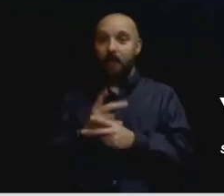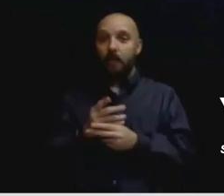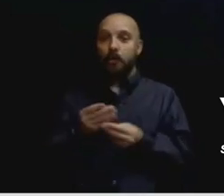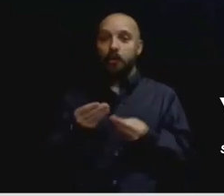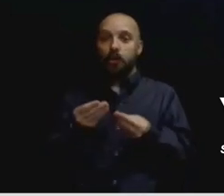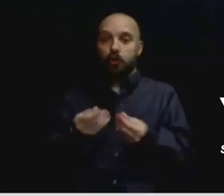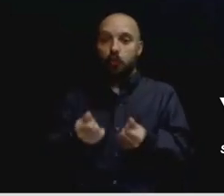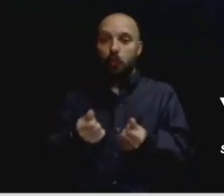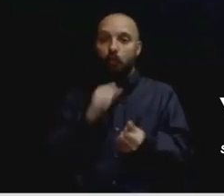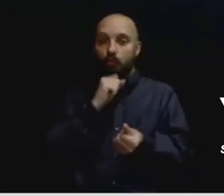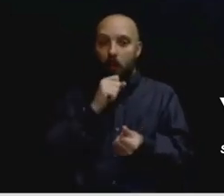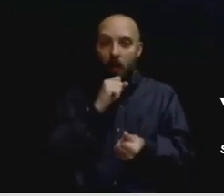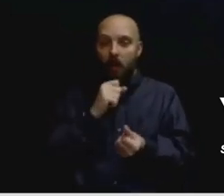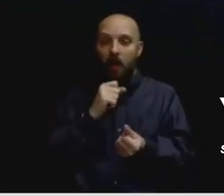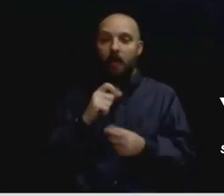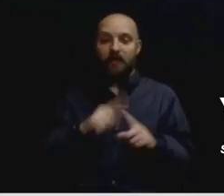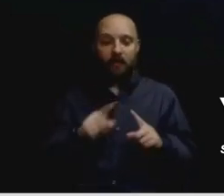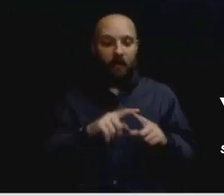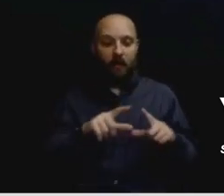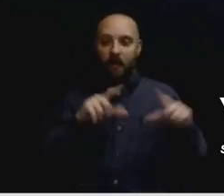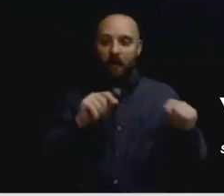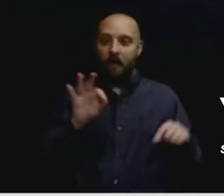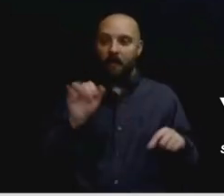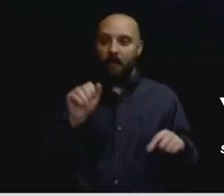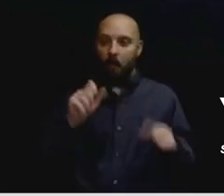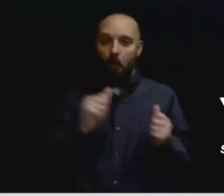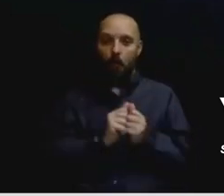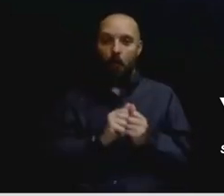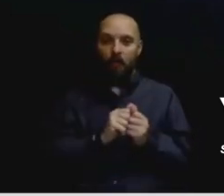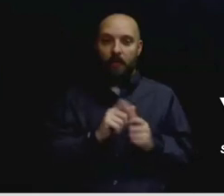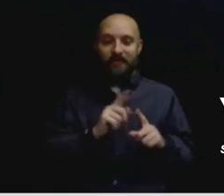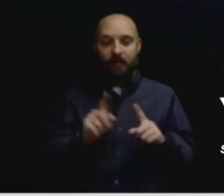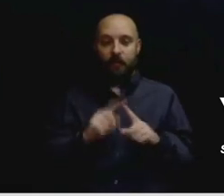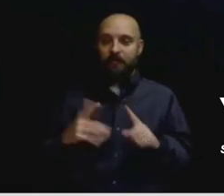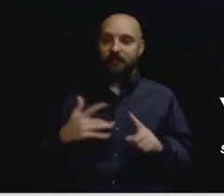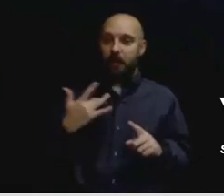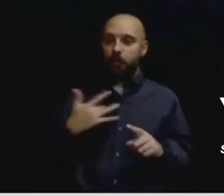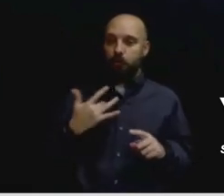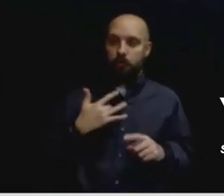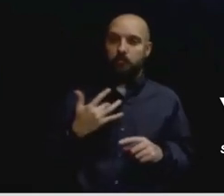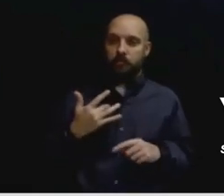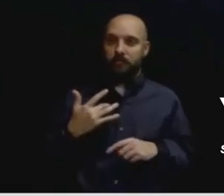of fabric with textures in my pocket. I